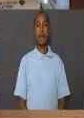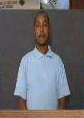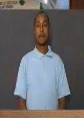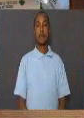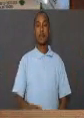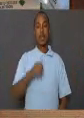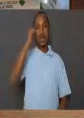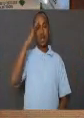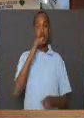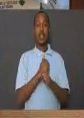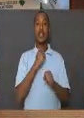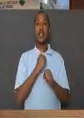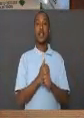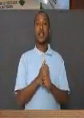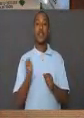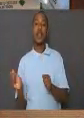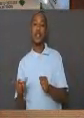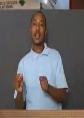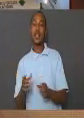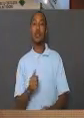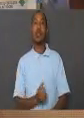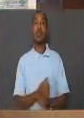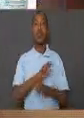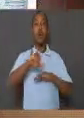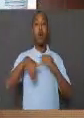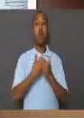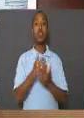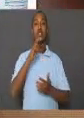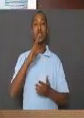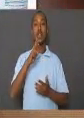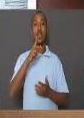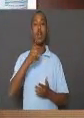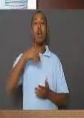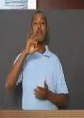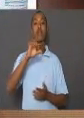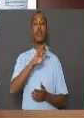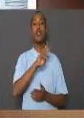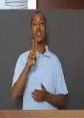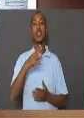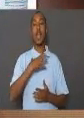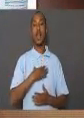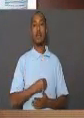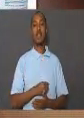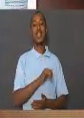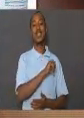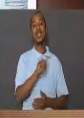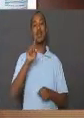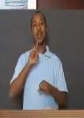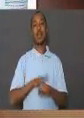Synthetic fertilizers can provide all three of these elements at the same